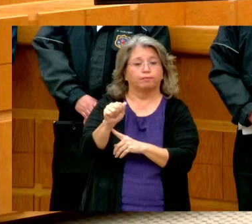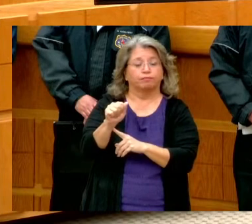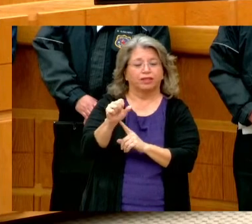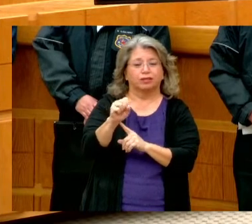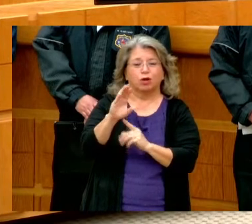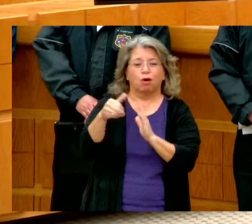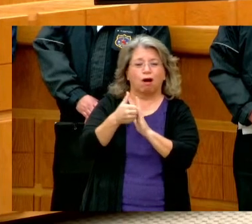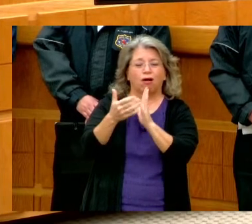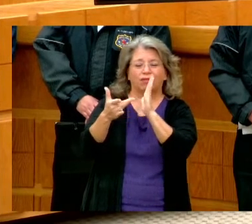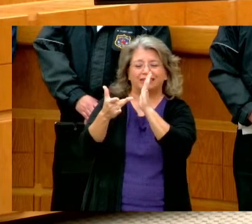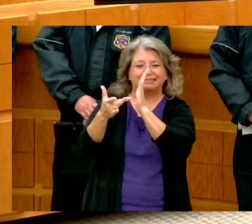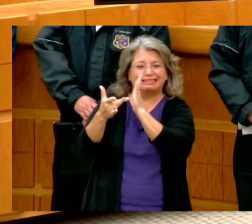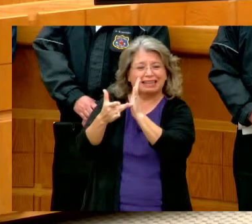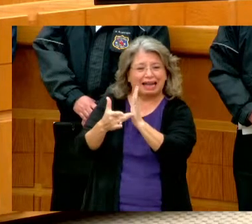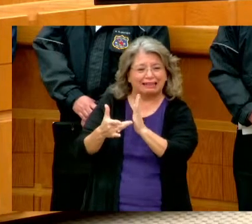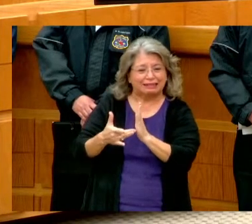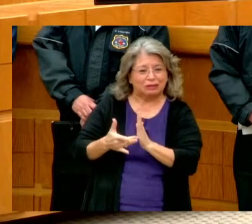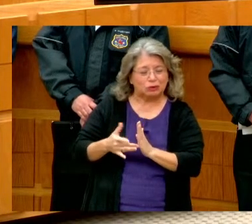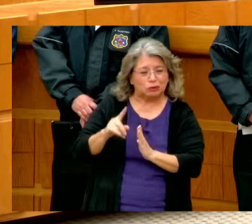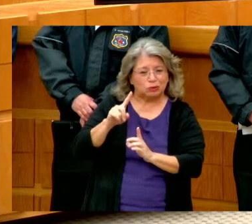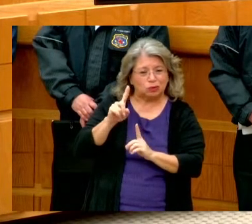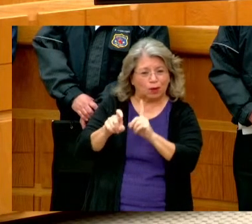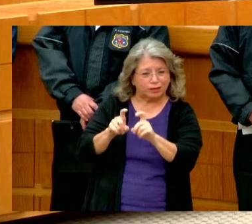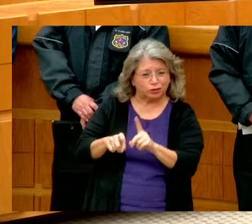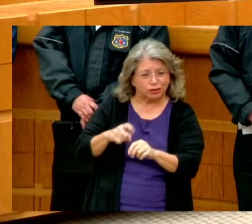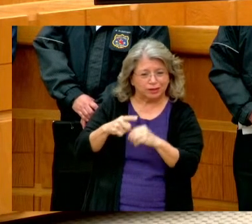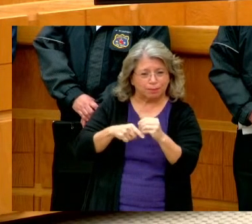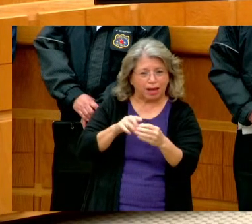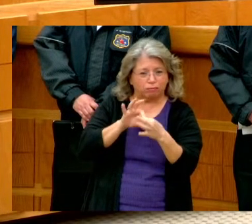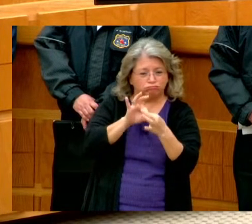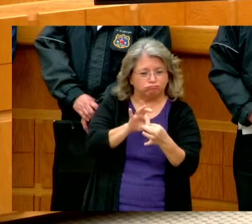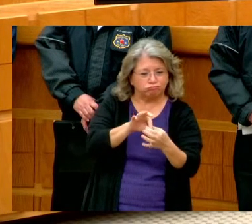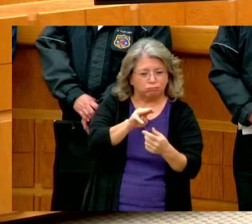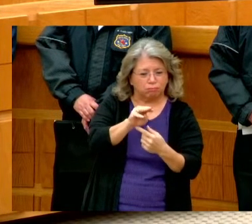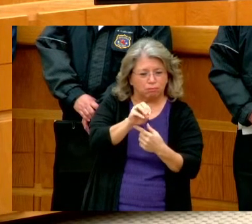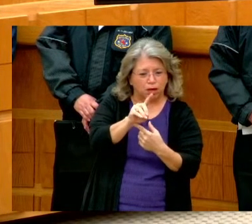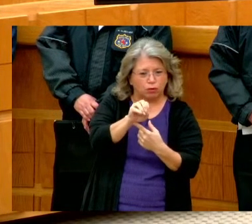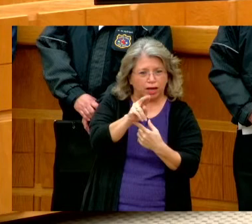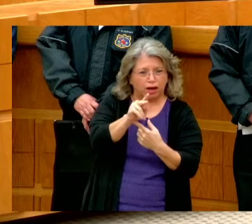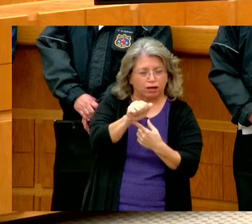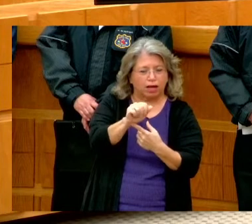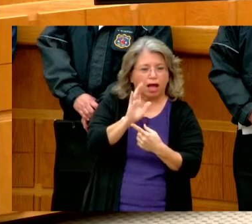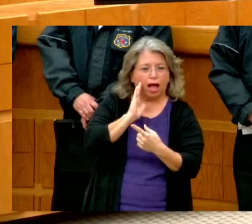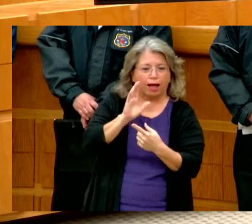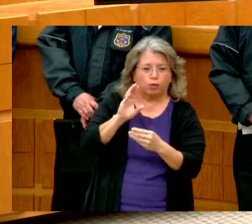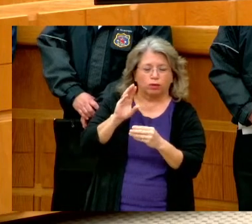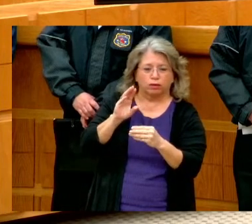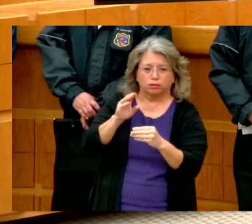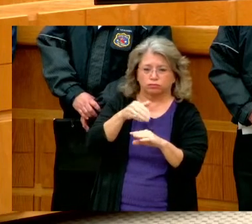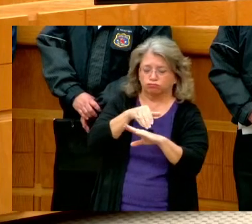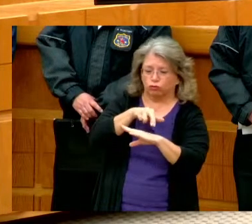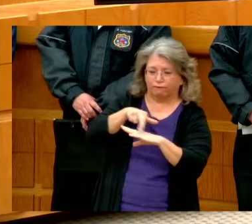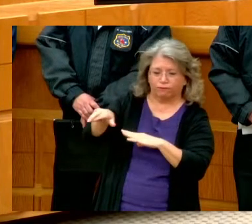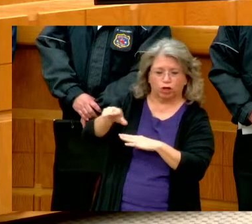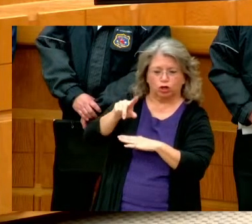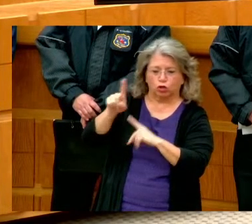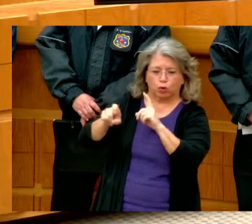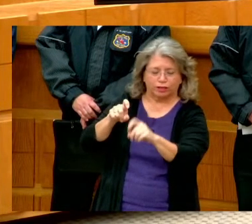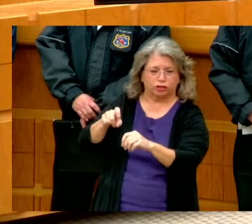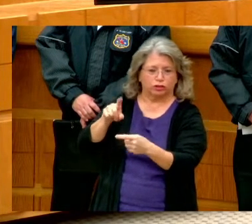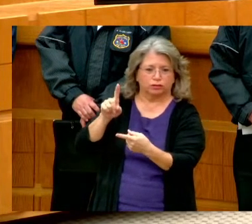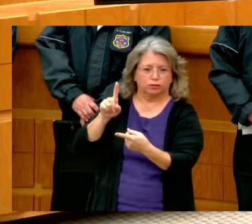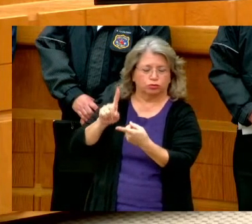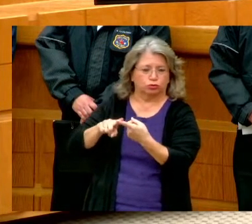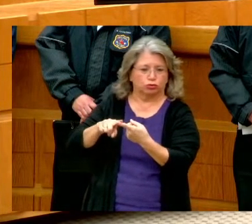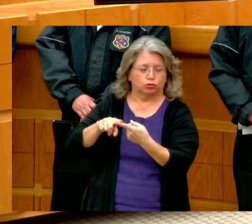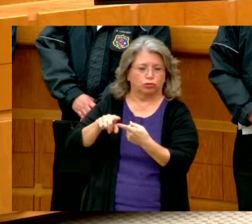technical Moderna questions after my remarks are complete to Public Health Director Rodriguez, who can talk to you more about the